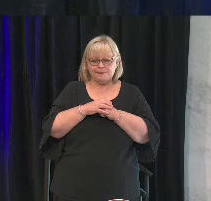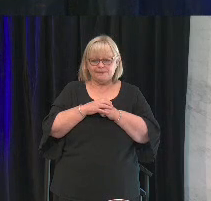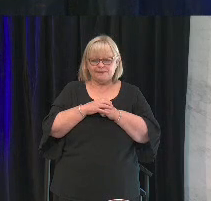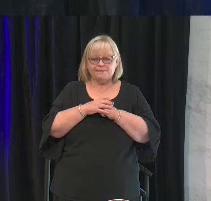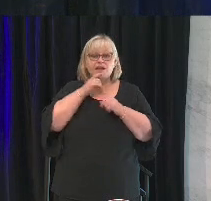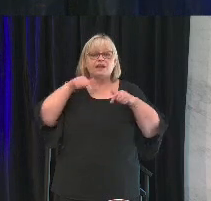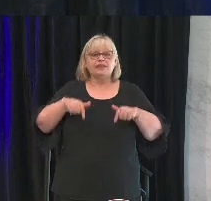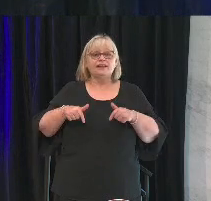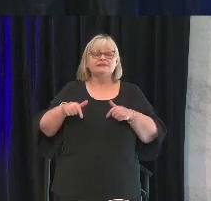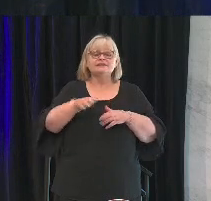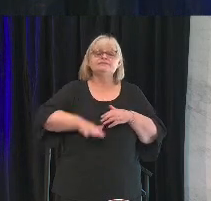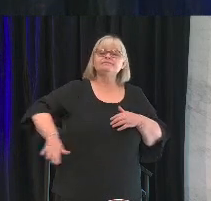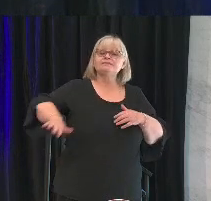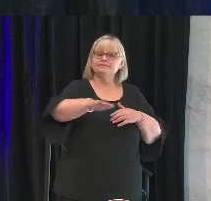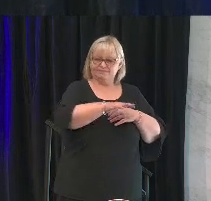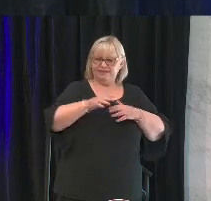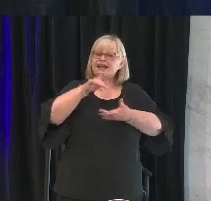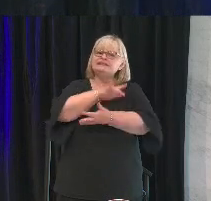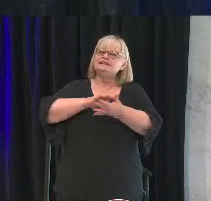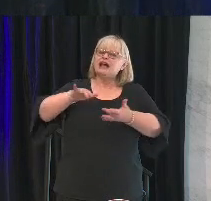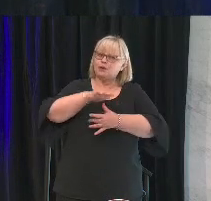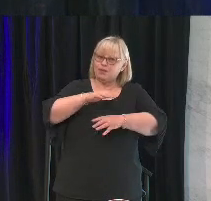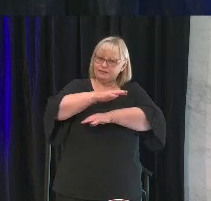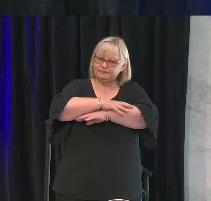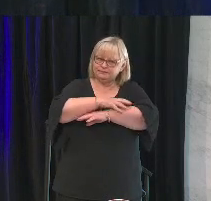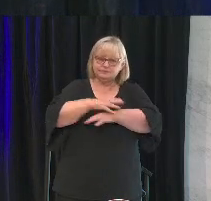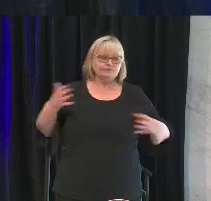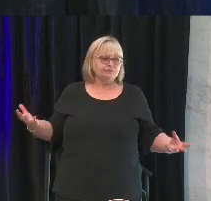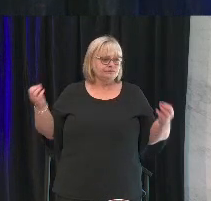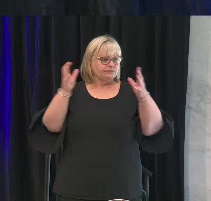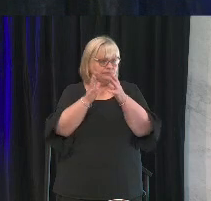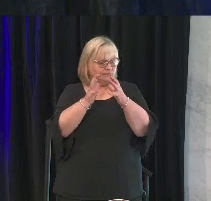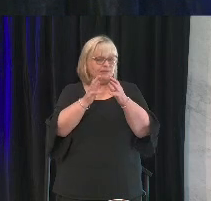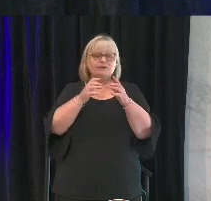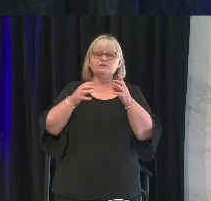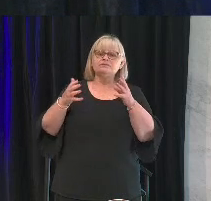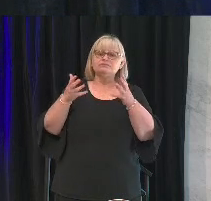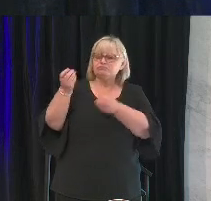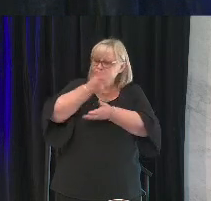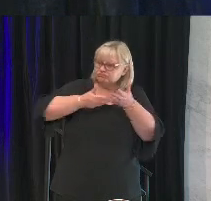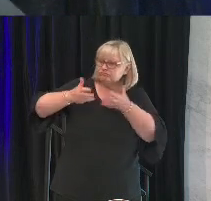This land is Ngunnawal land. We come together today for this important occasion.